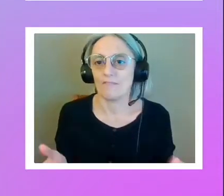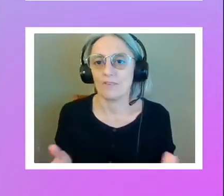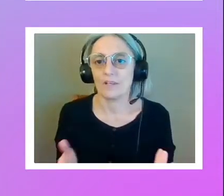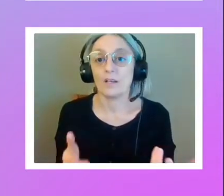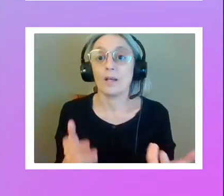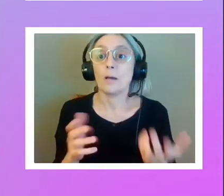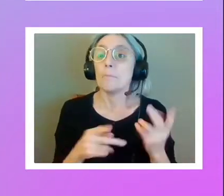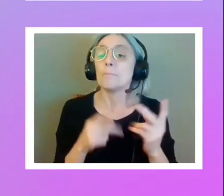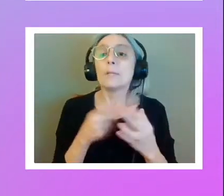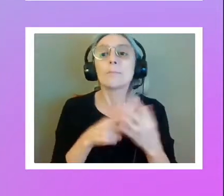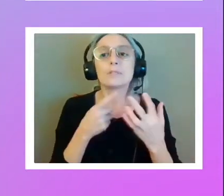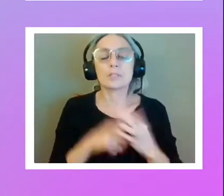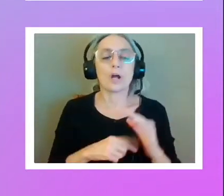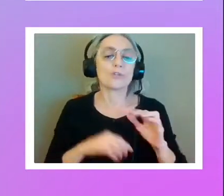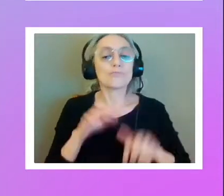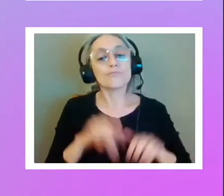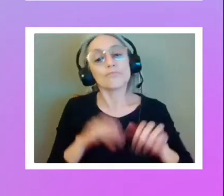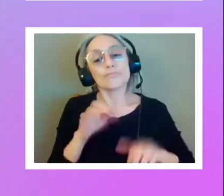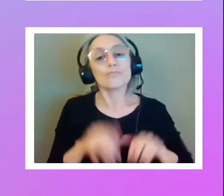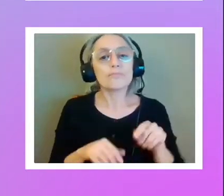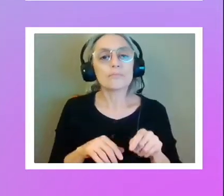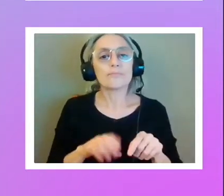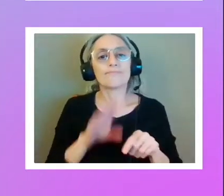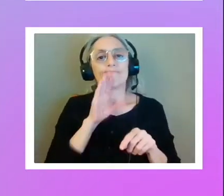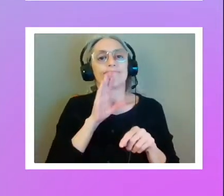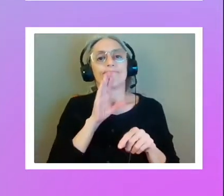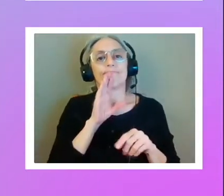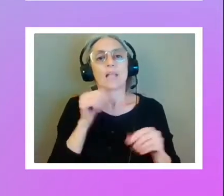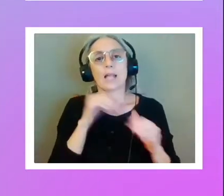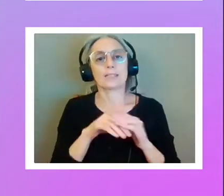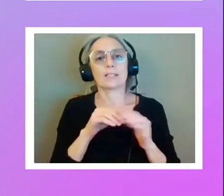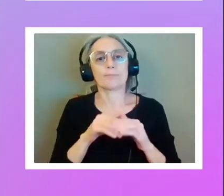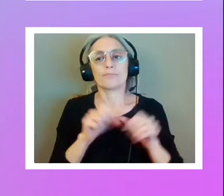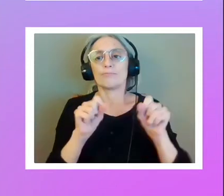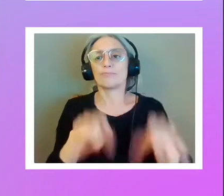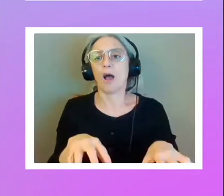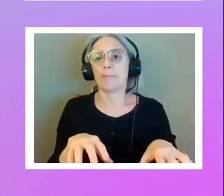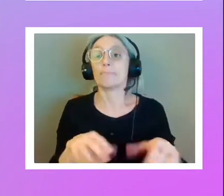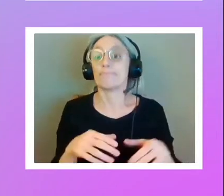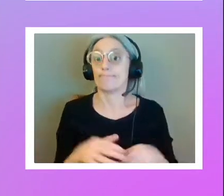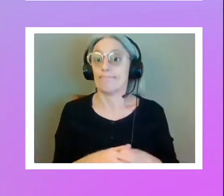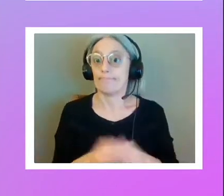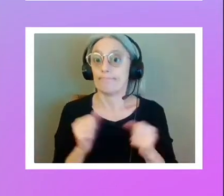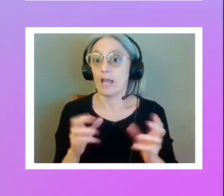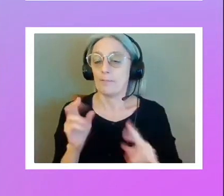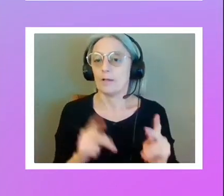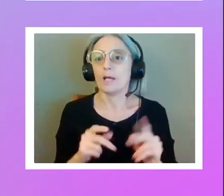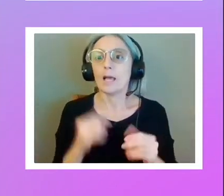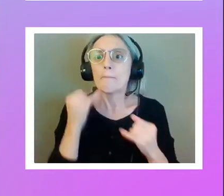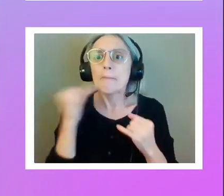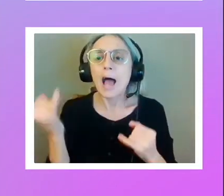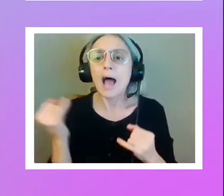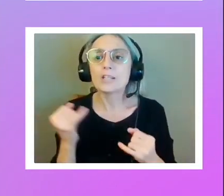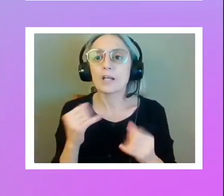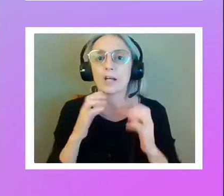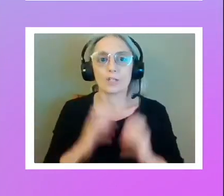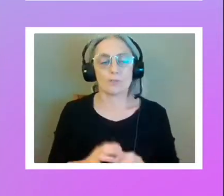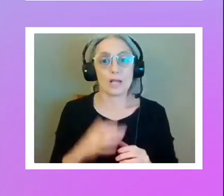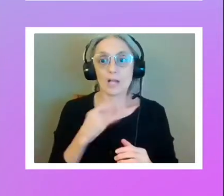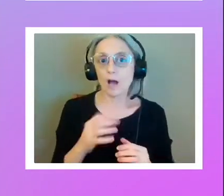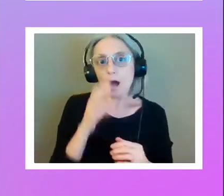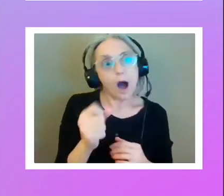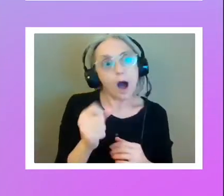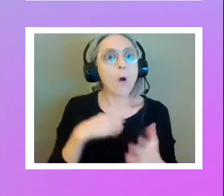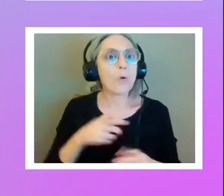get there, when they're trying to purchase something. I mean, just imagine that they're interested and they're like, oh, I like this. I'm going to subscribe to